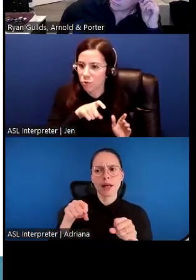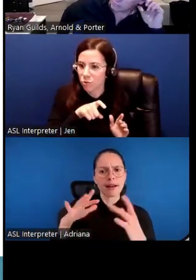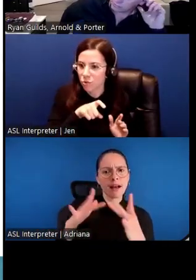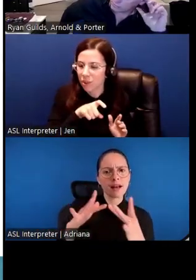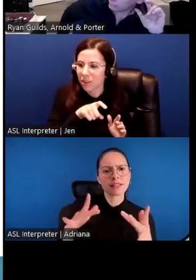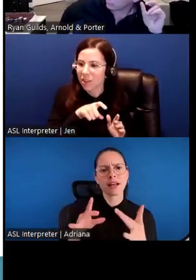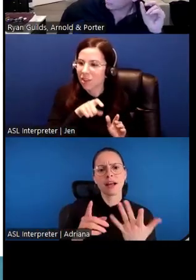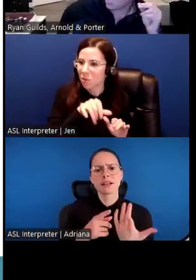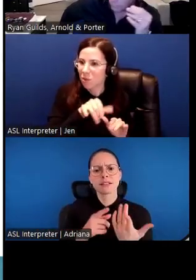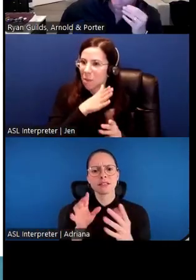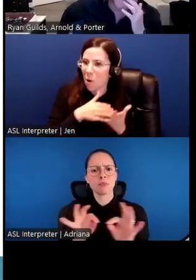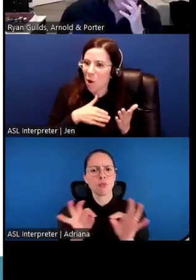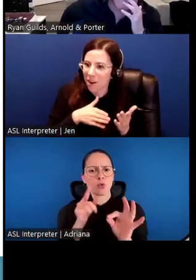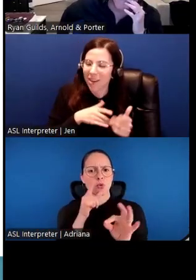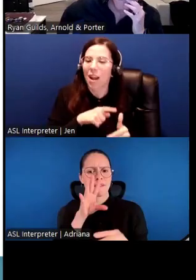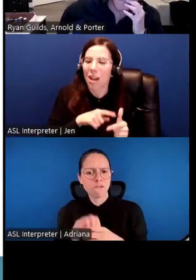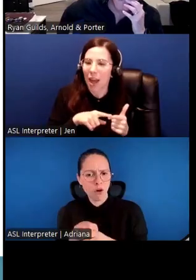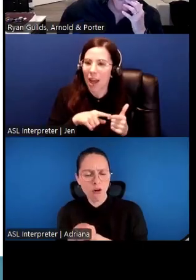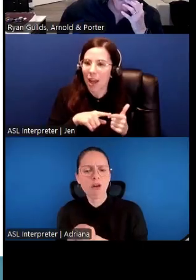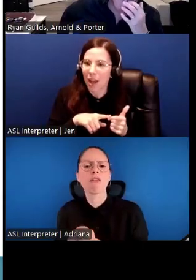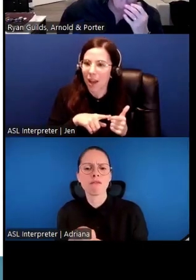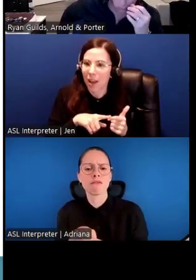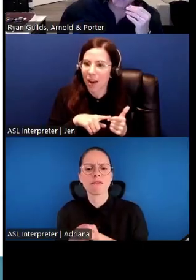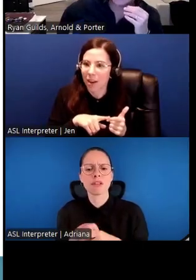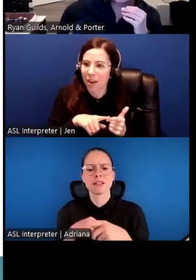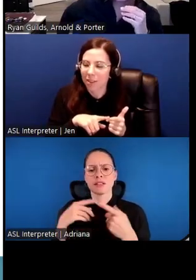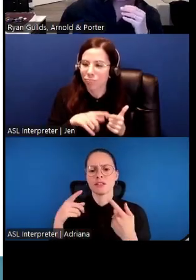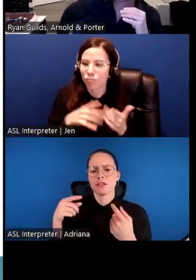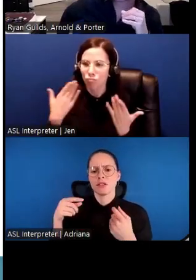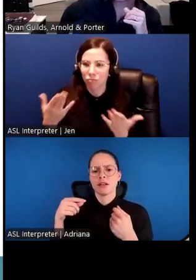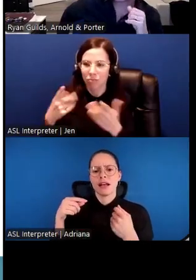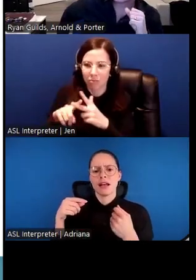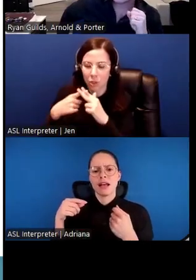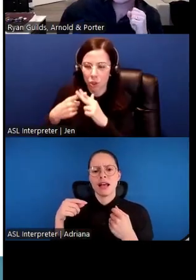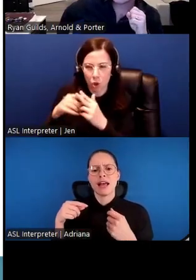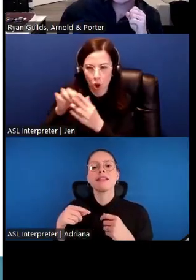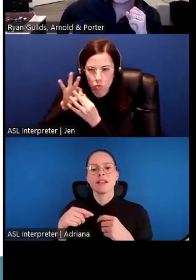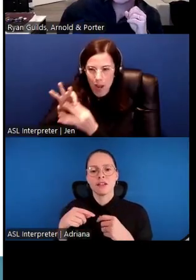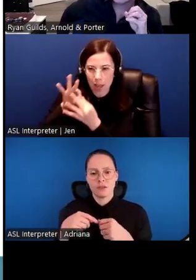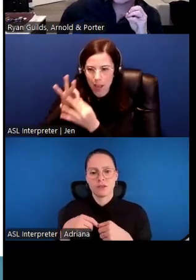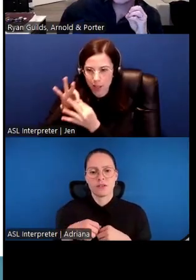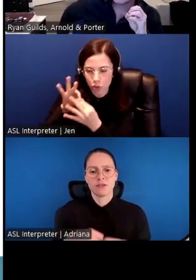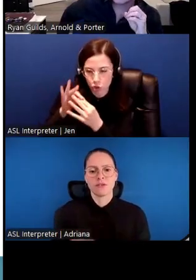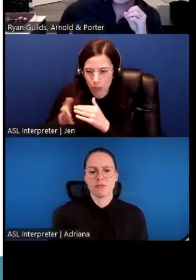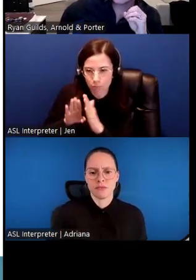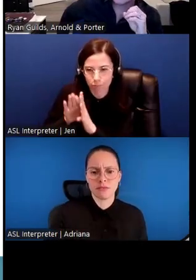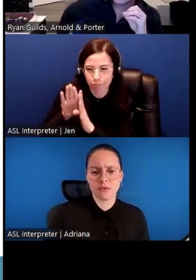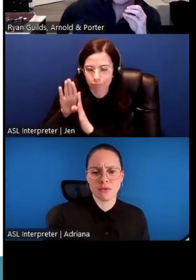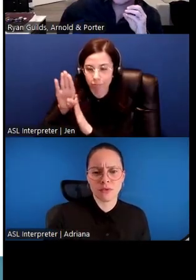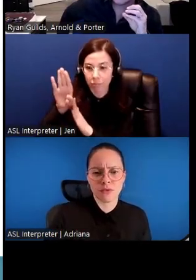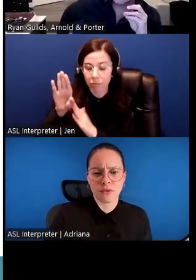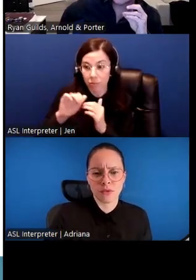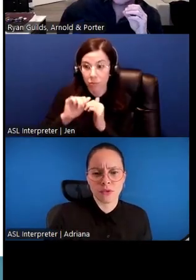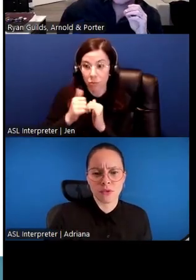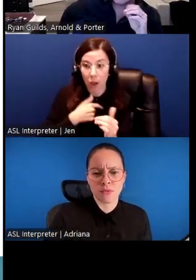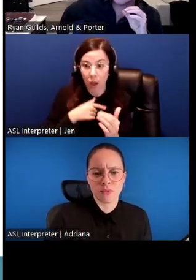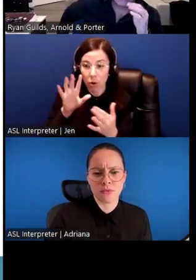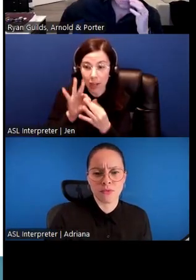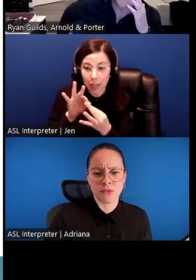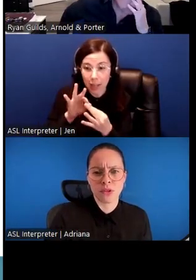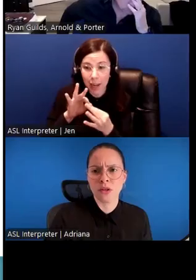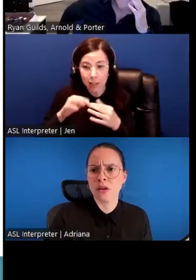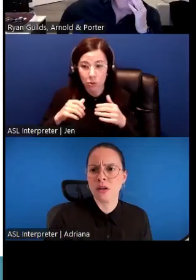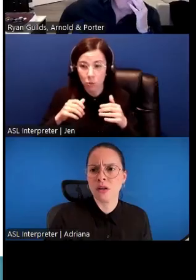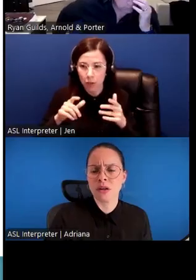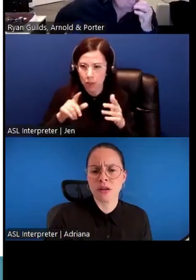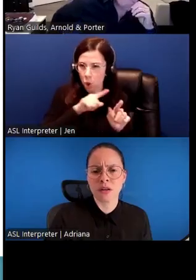that side. And then you can start to form those relationships. So, and I think how to connect with these actors, I